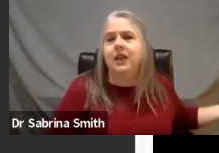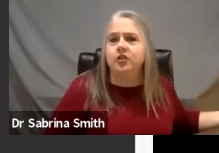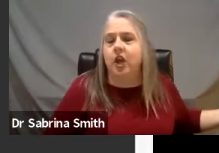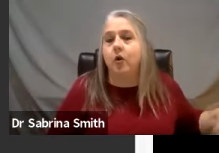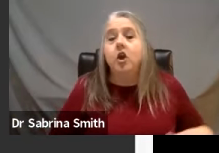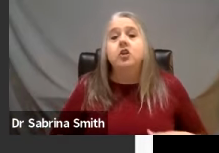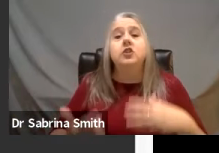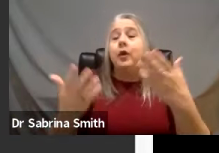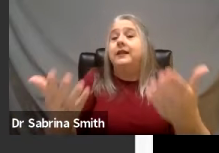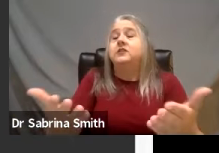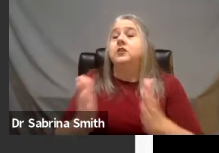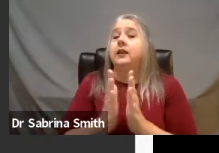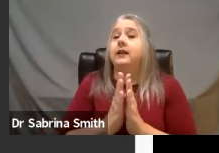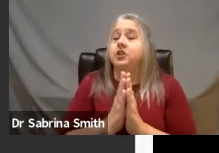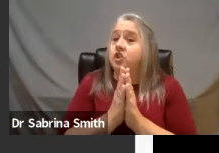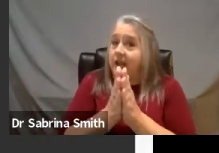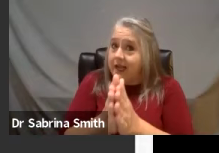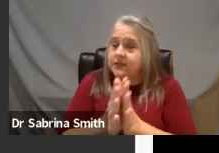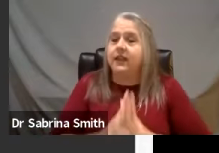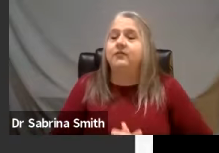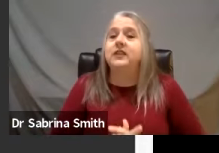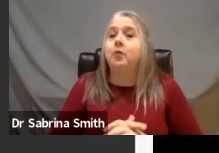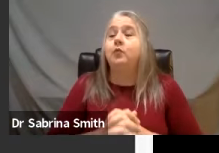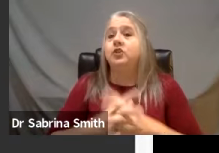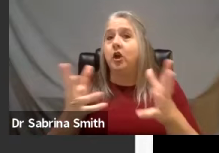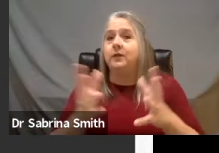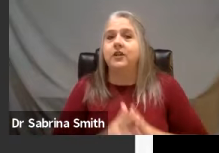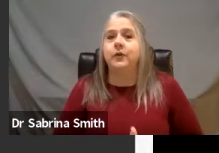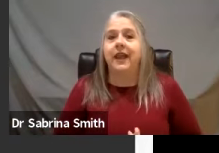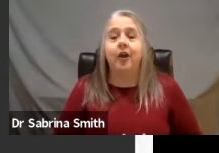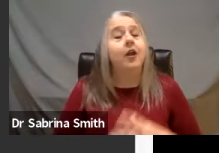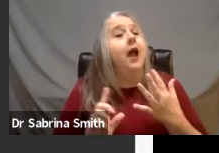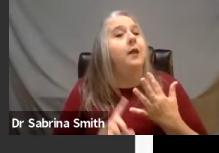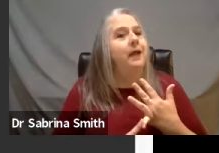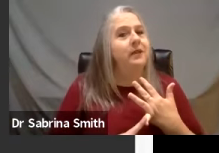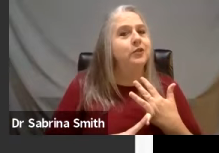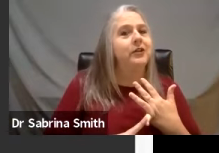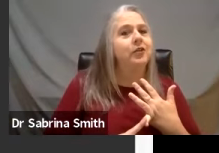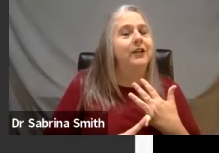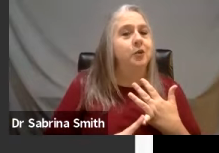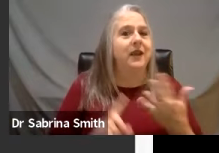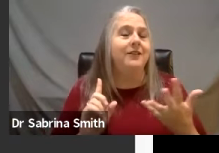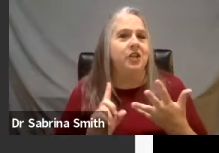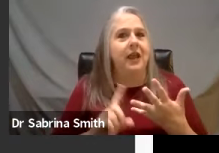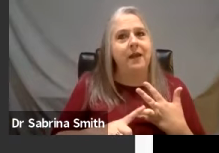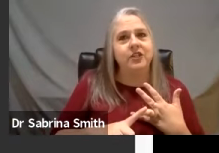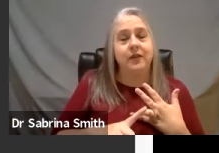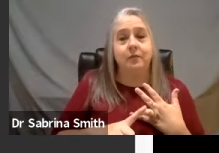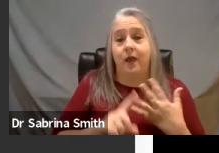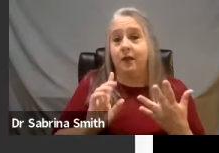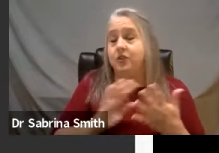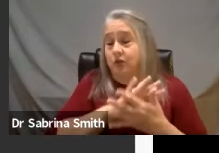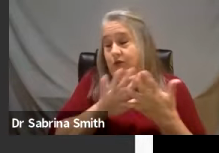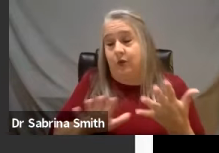many years ago. So it's a chance that if someone were talking about doing hair, I might be doing the right terminology and I might